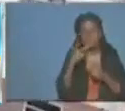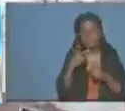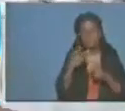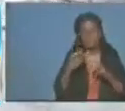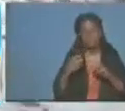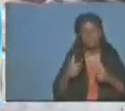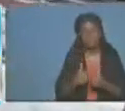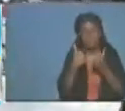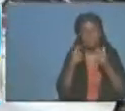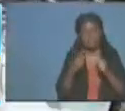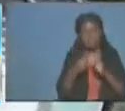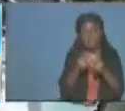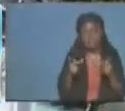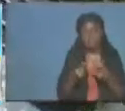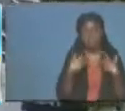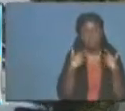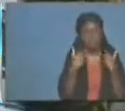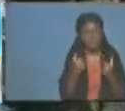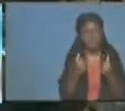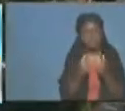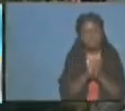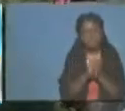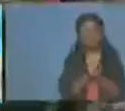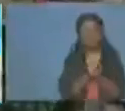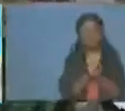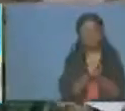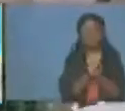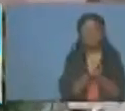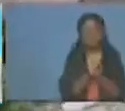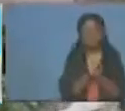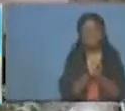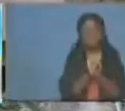humane with the process. For the Bahamas Tonight, I'm Cleopatra Murphy.